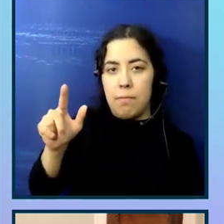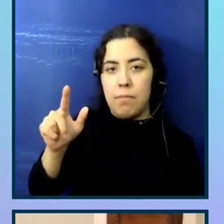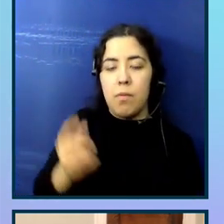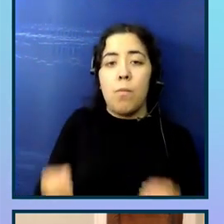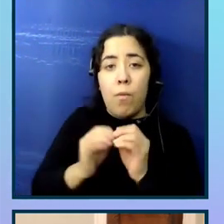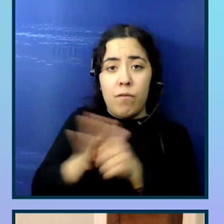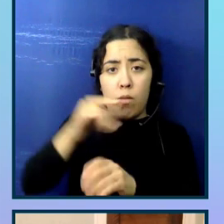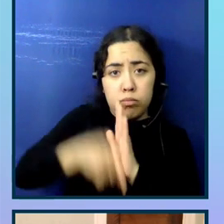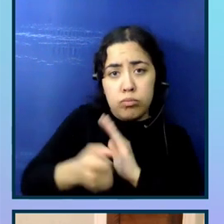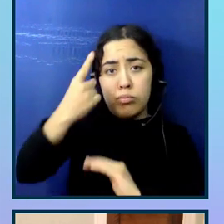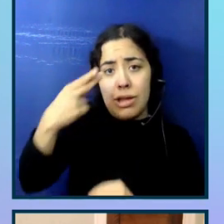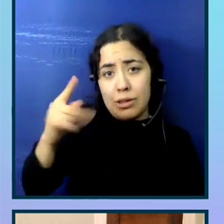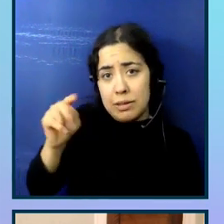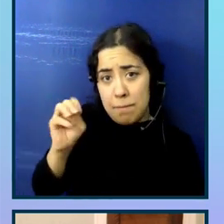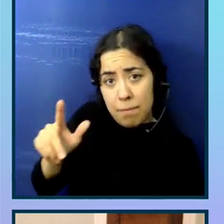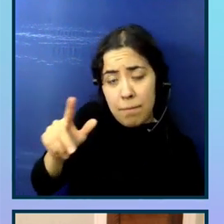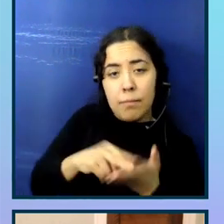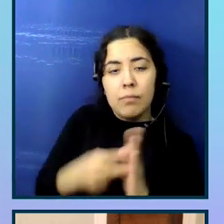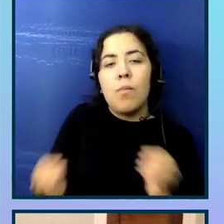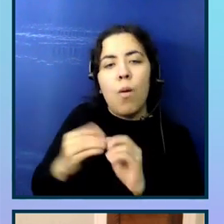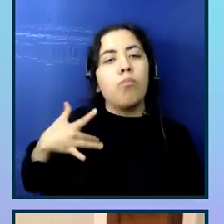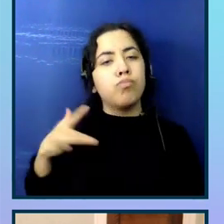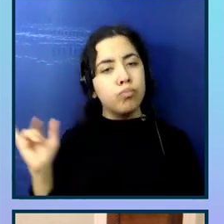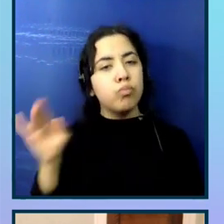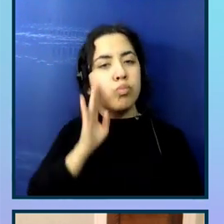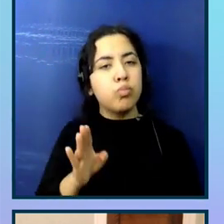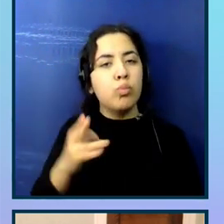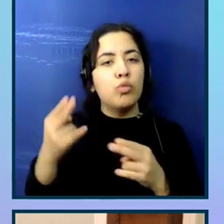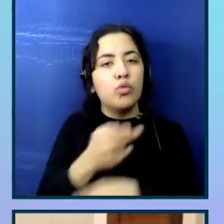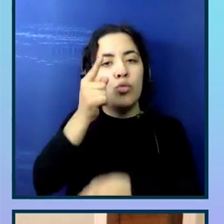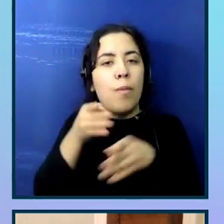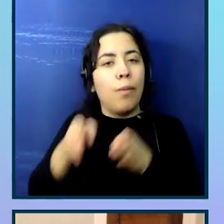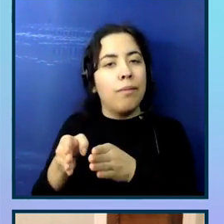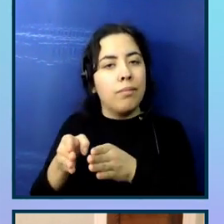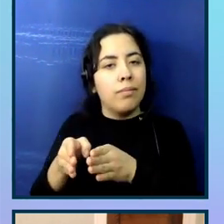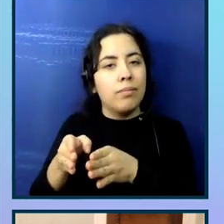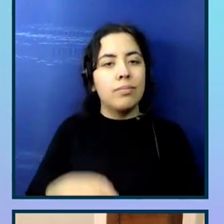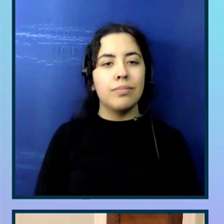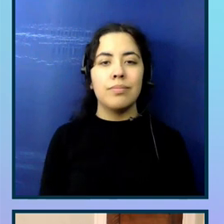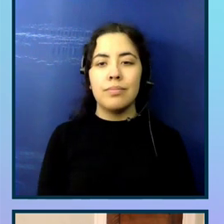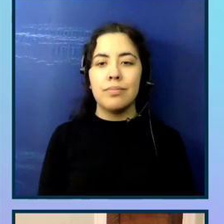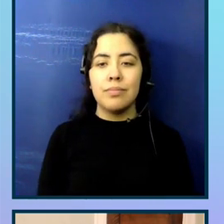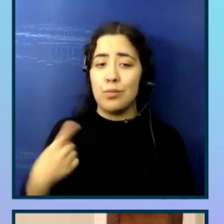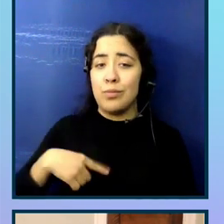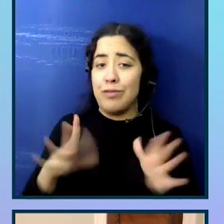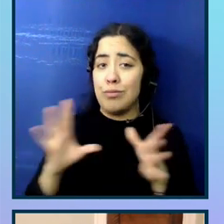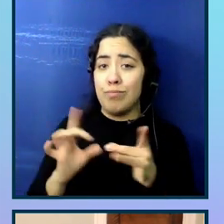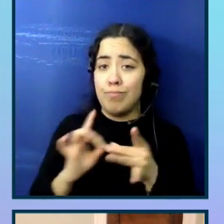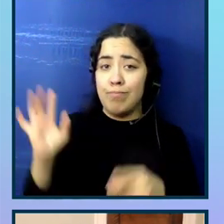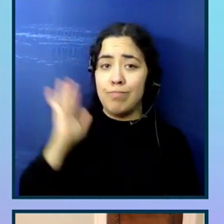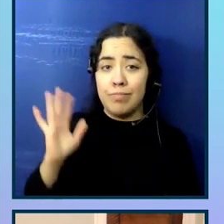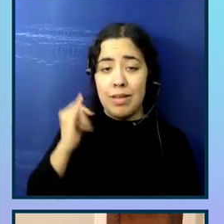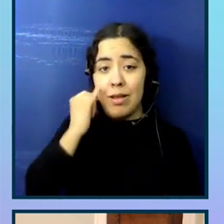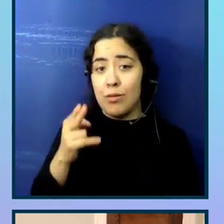you understand HTML, the more likely it is you will use it correctly. And as we've said, when